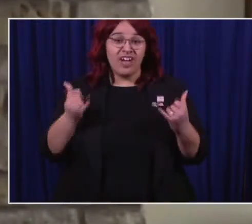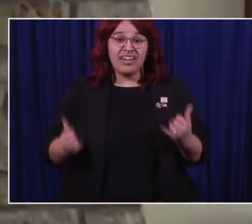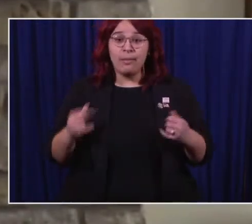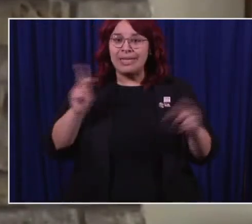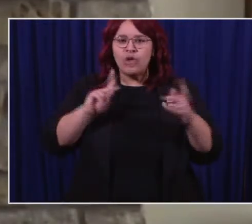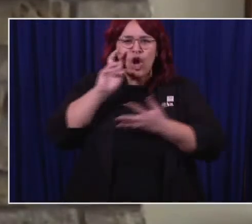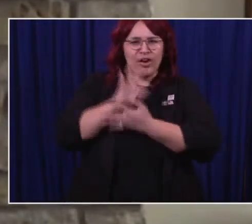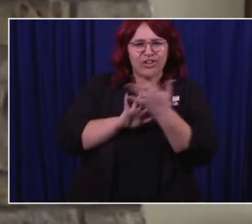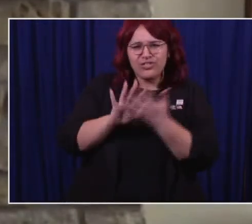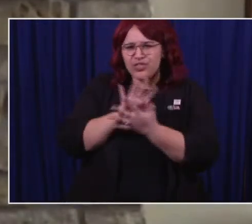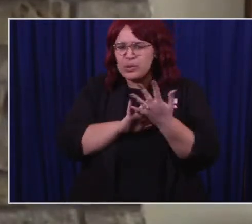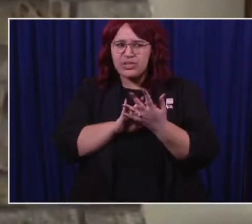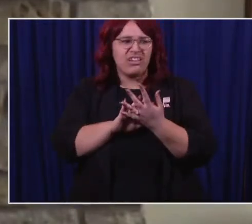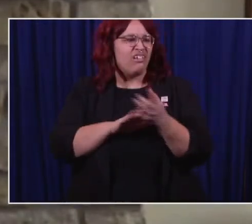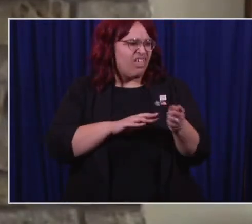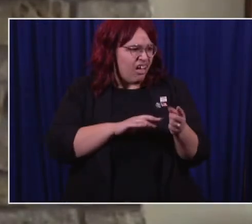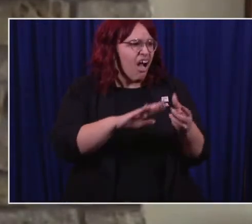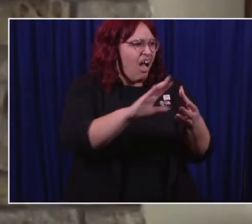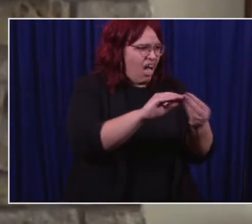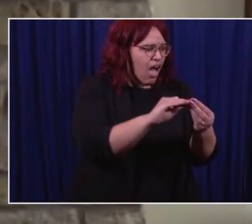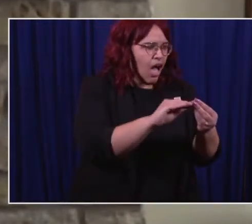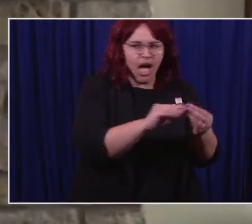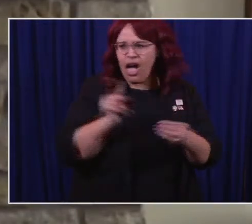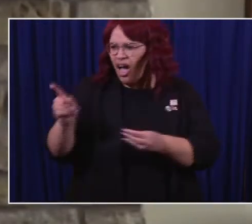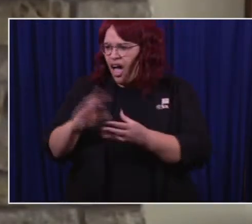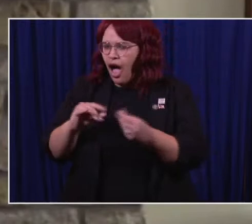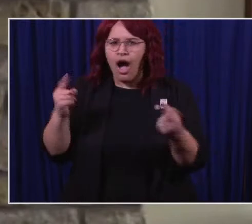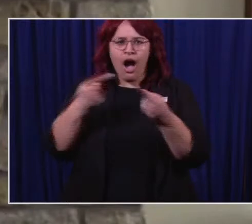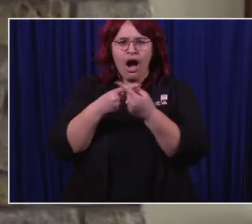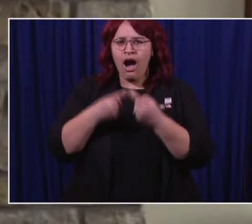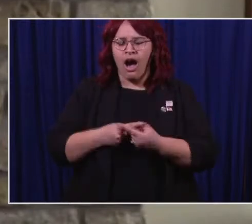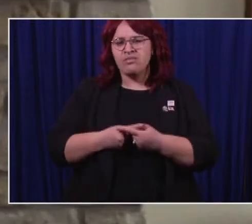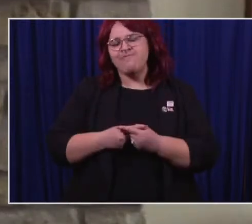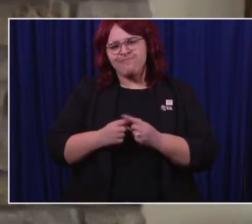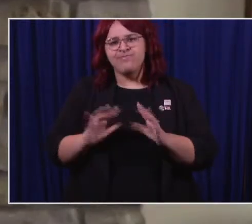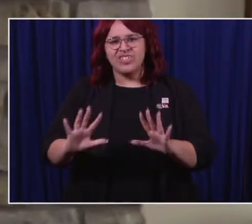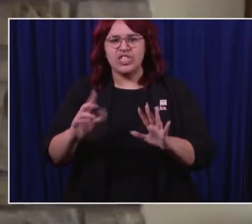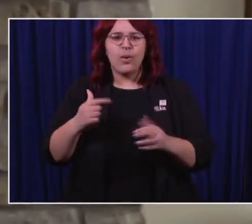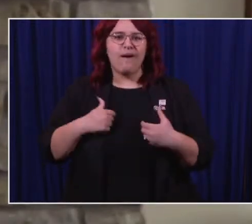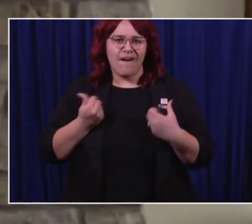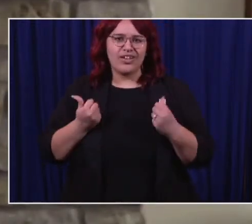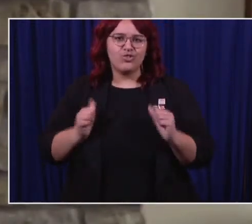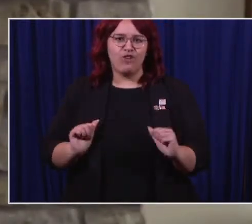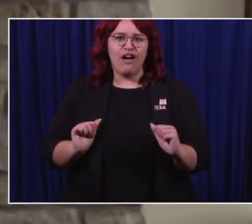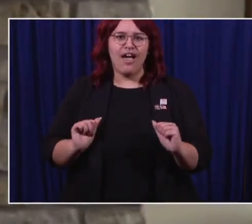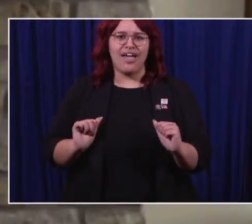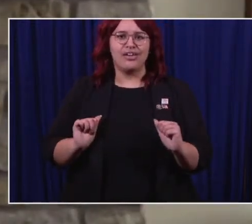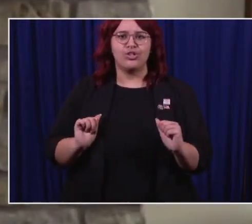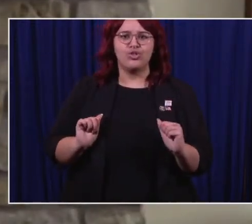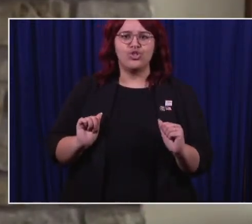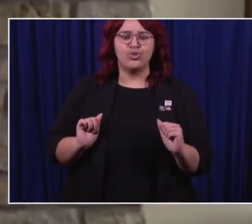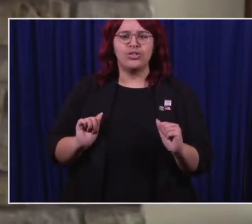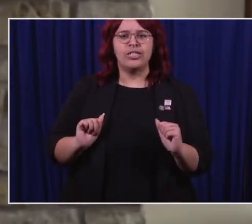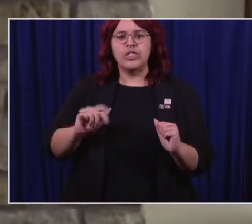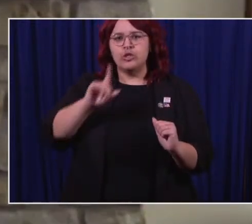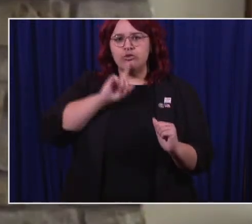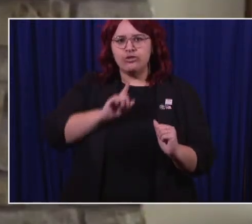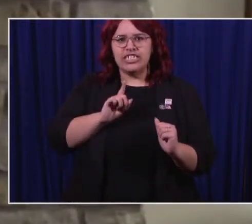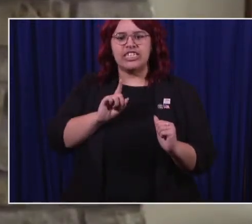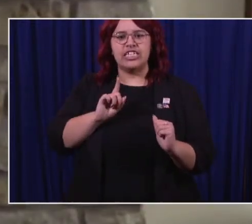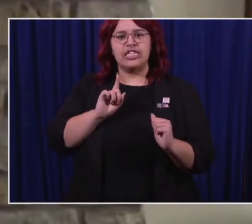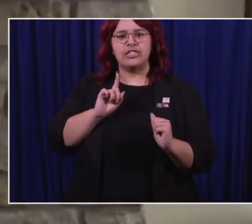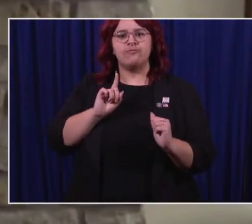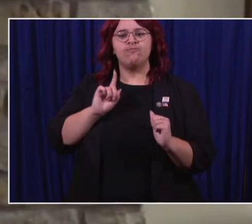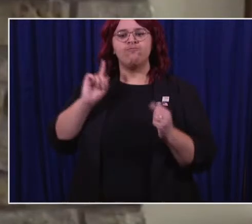things. So I try to be cautious, and I try not to get out of my area of any kind